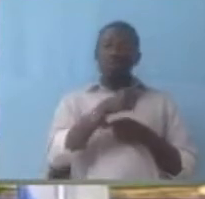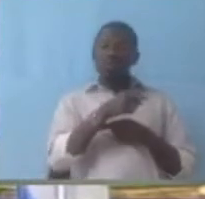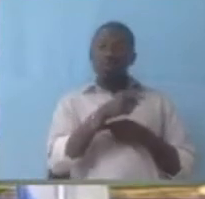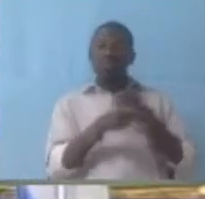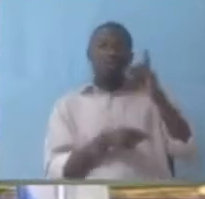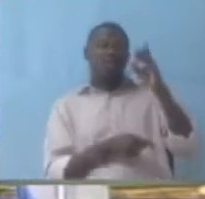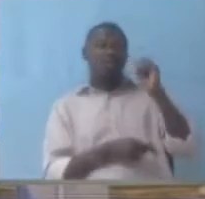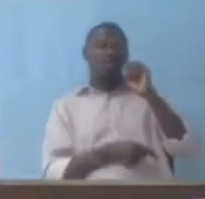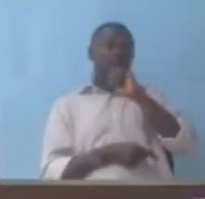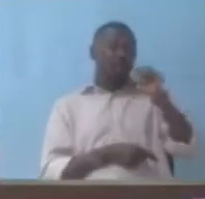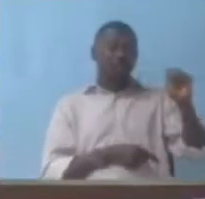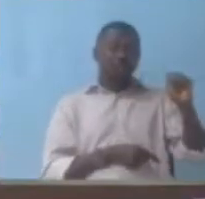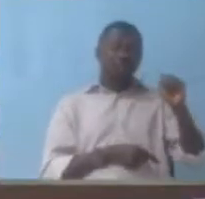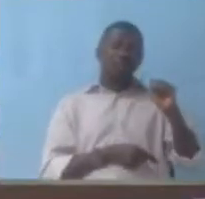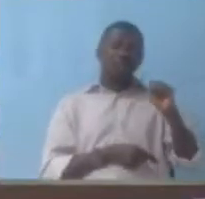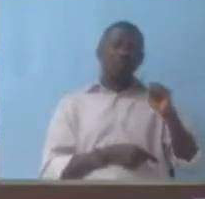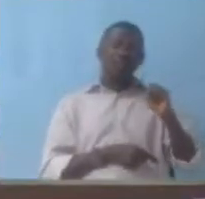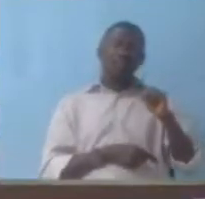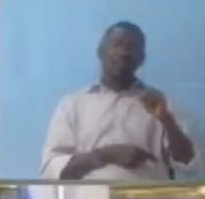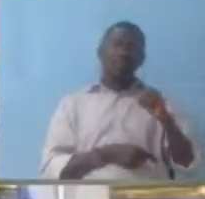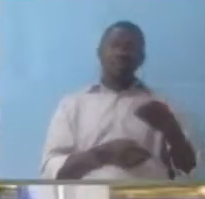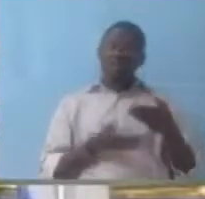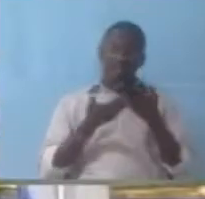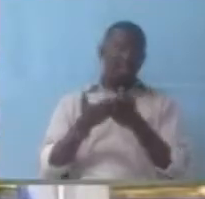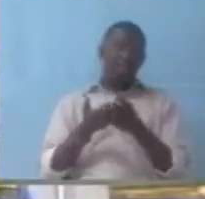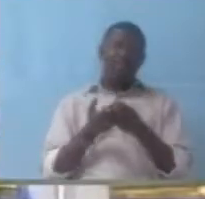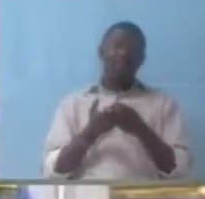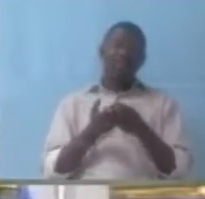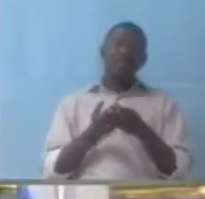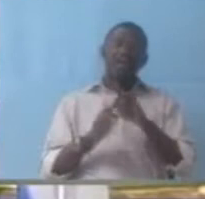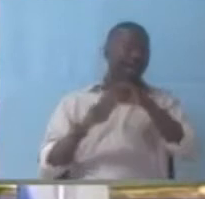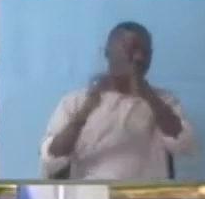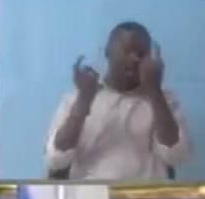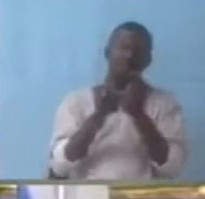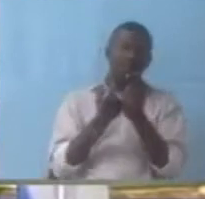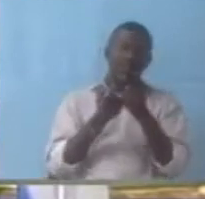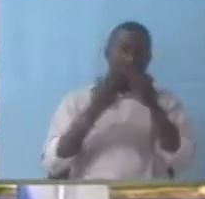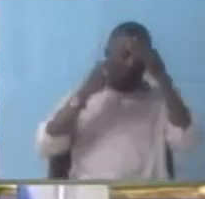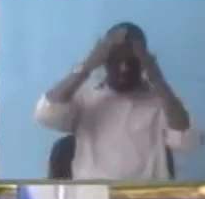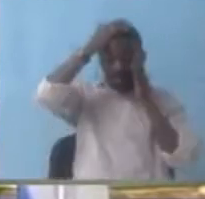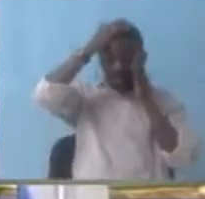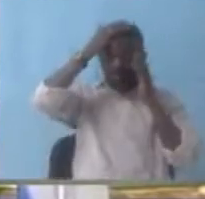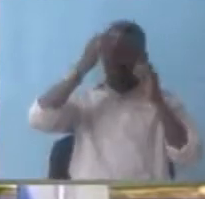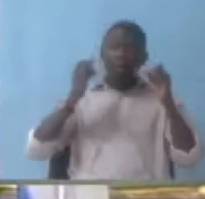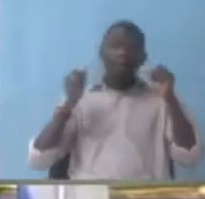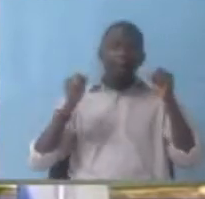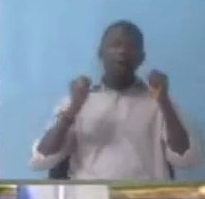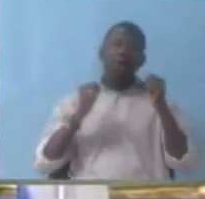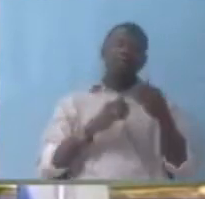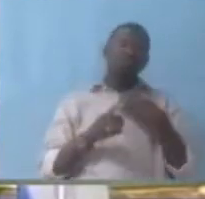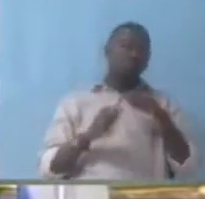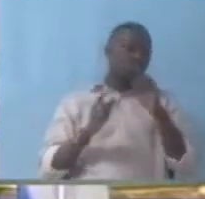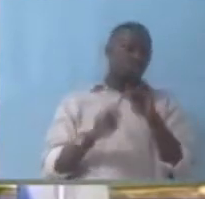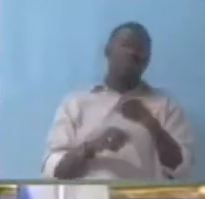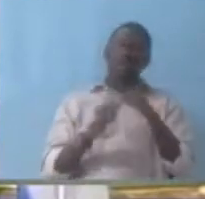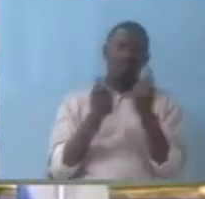Konyi decree ling. Legitimized everything that the military government was doing at that time. So jar man sakunda be koku ke